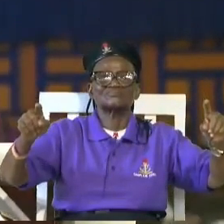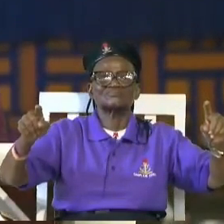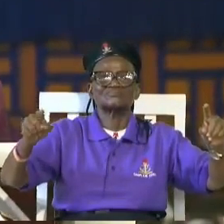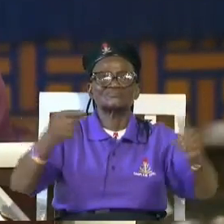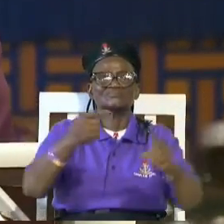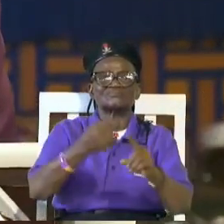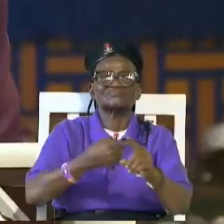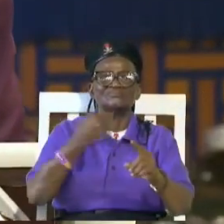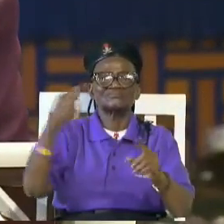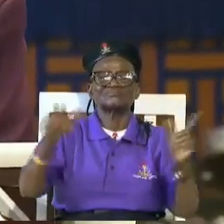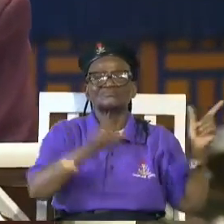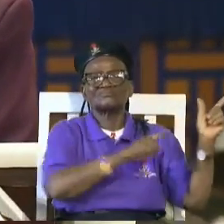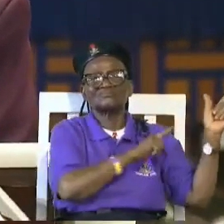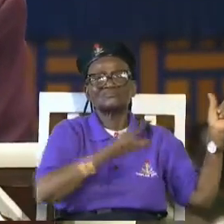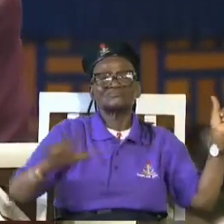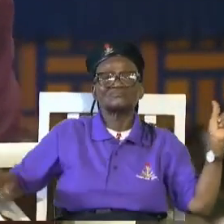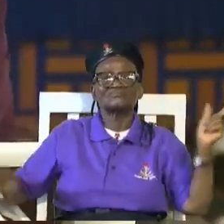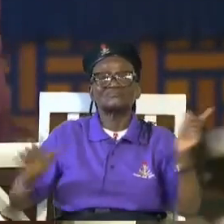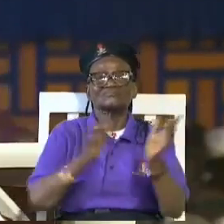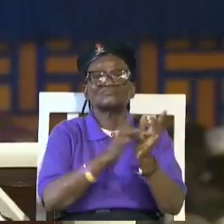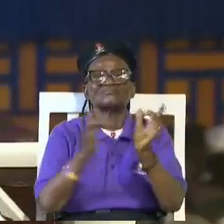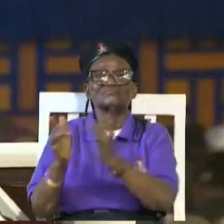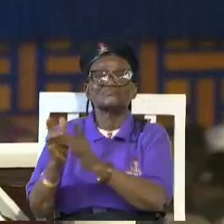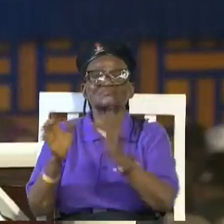from the Lord Jesus Christ